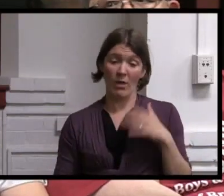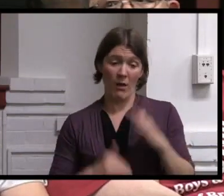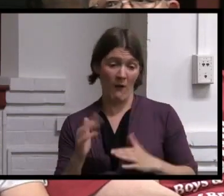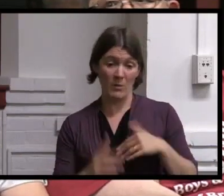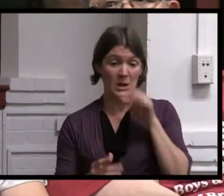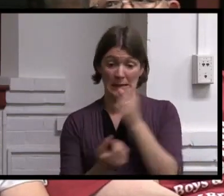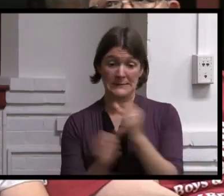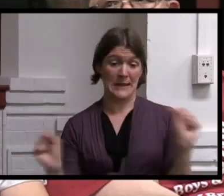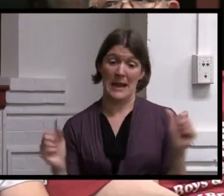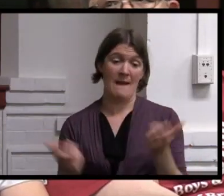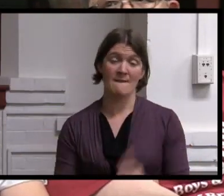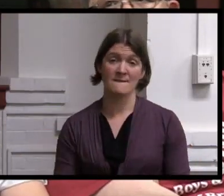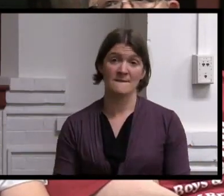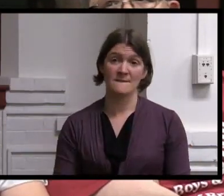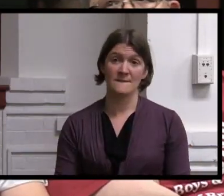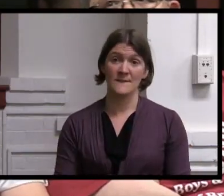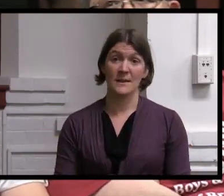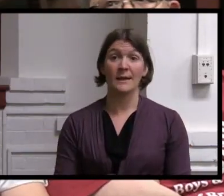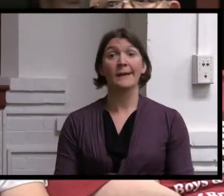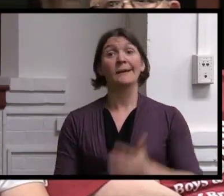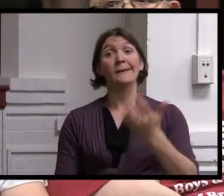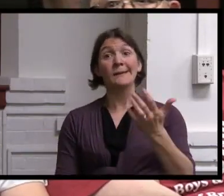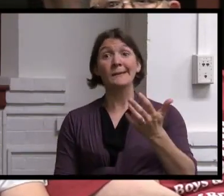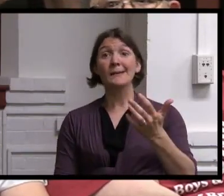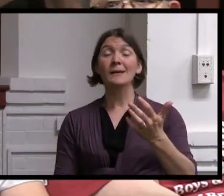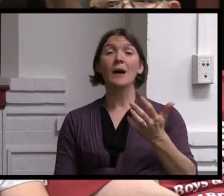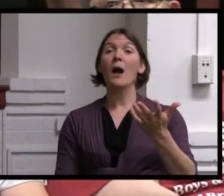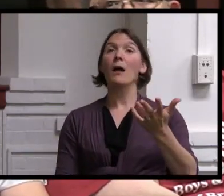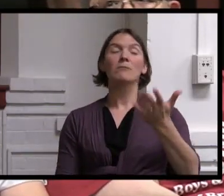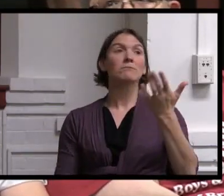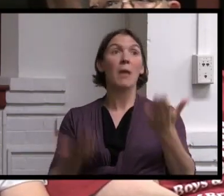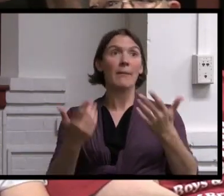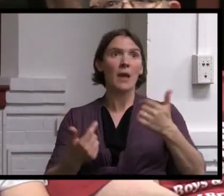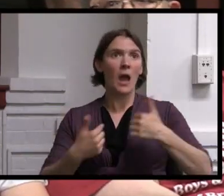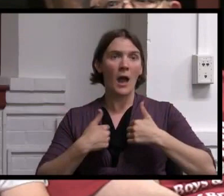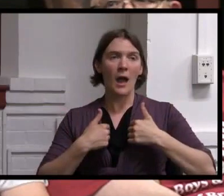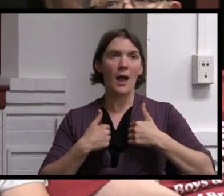safe." Regardless of whether they're